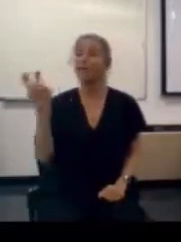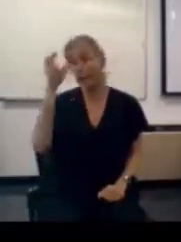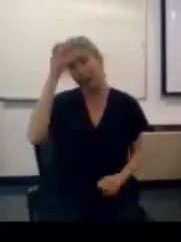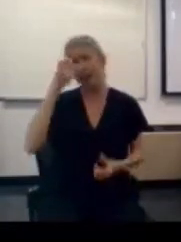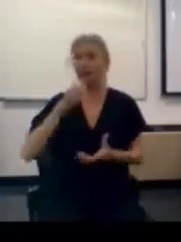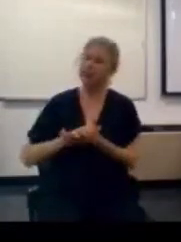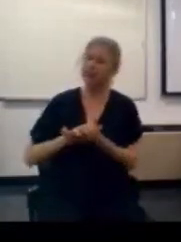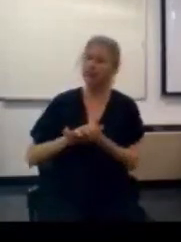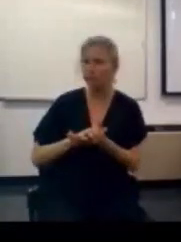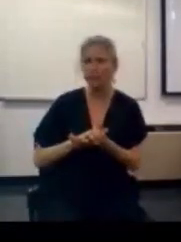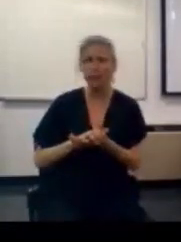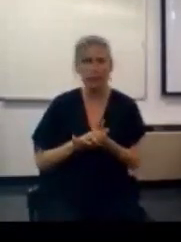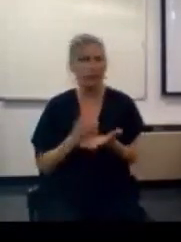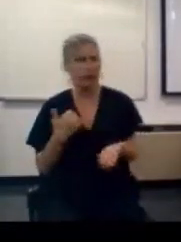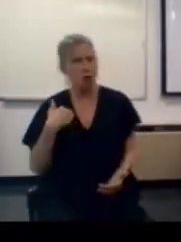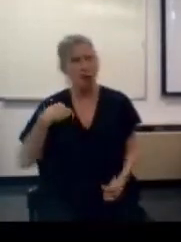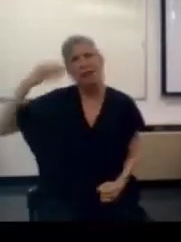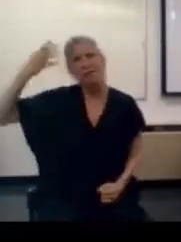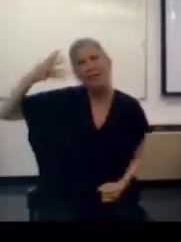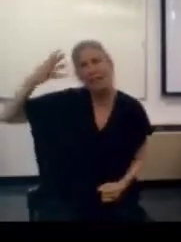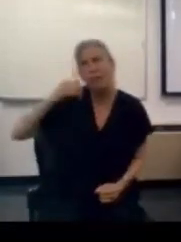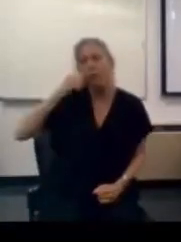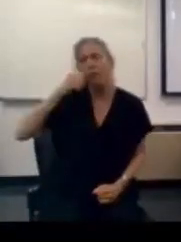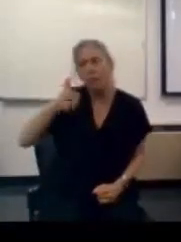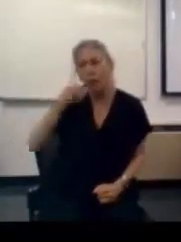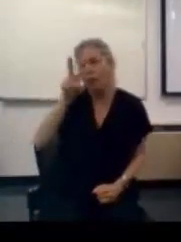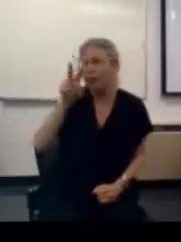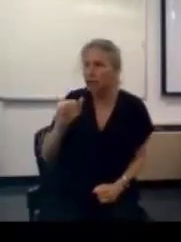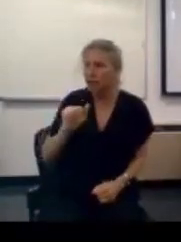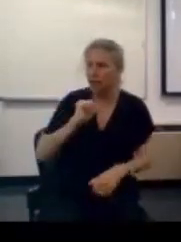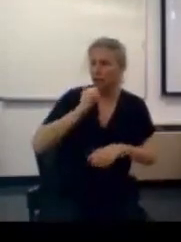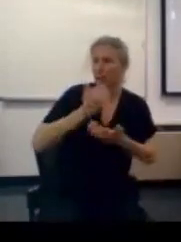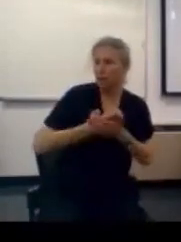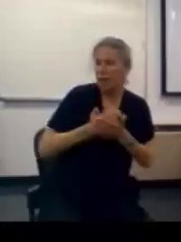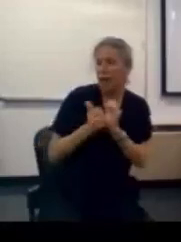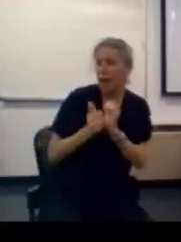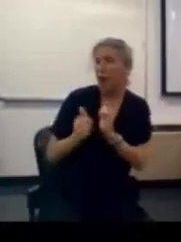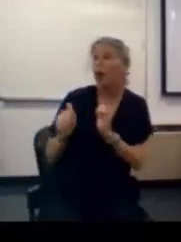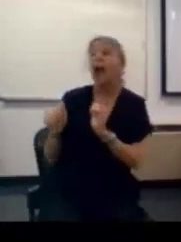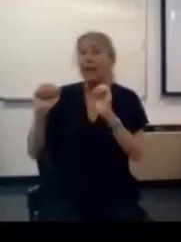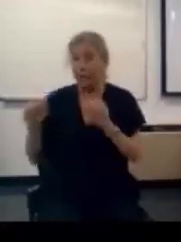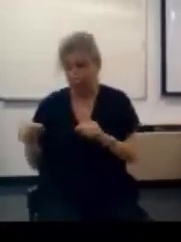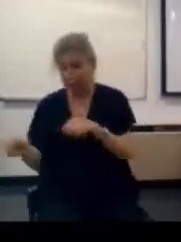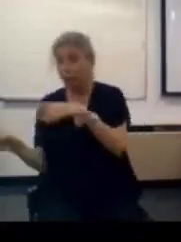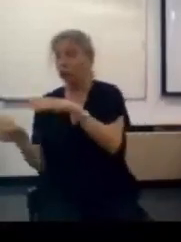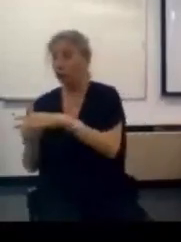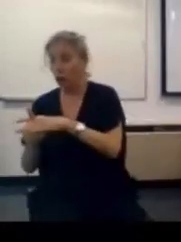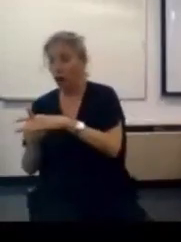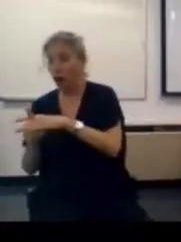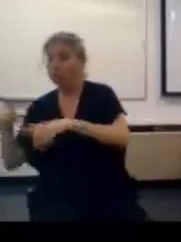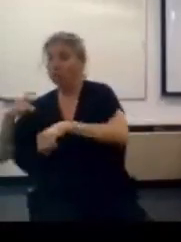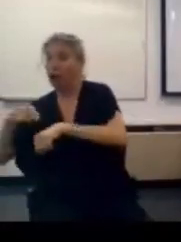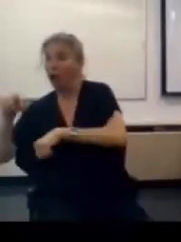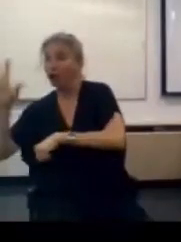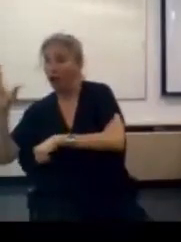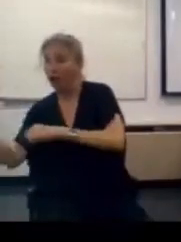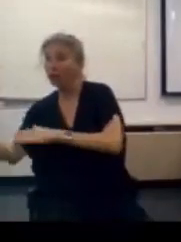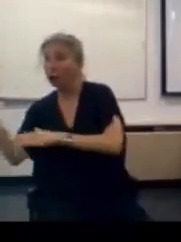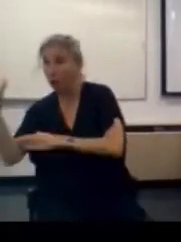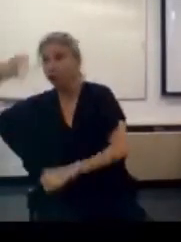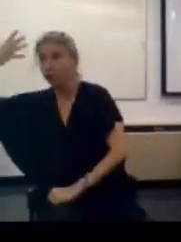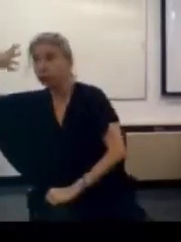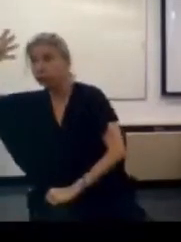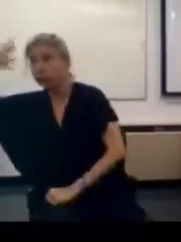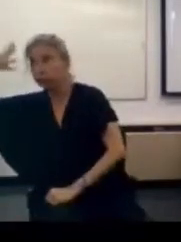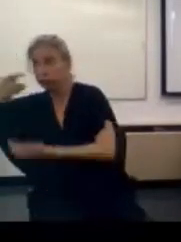So I'm traveling. Probably, you know, like my husband's like, you got radiation tomorrow. How are you going to be in Virginia? I said, no. The doctor explained it to me. I come in at 5 in the